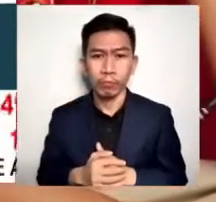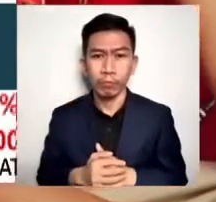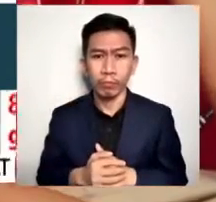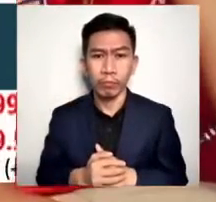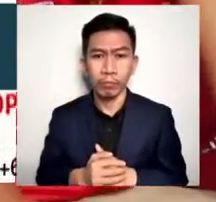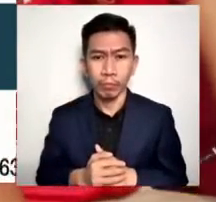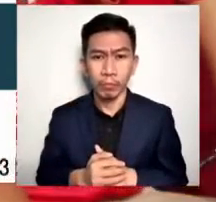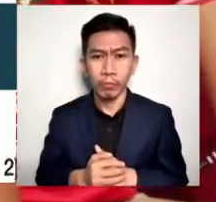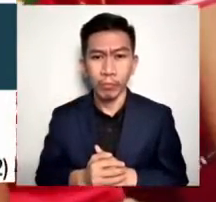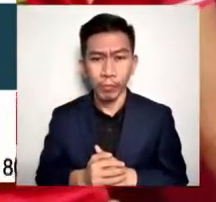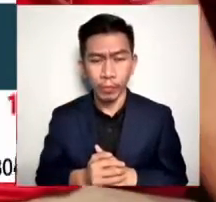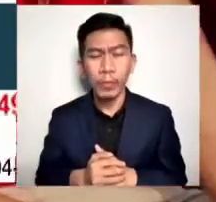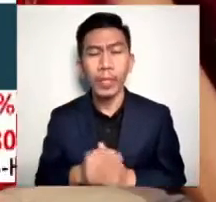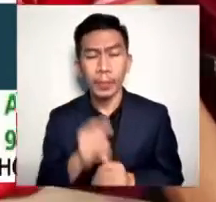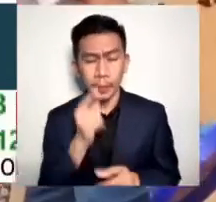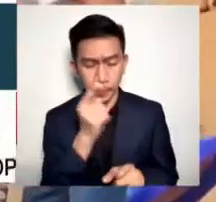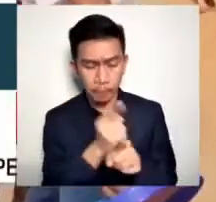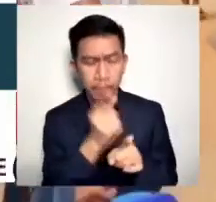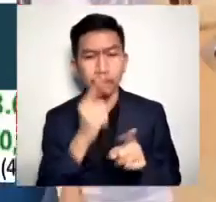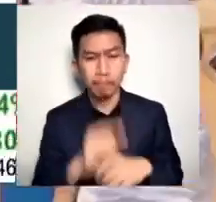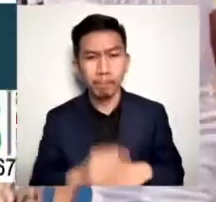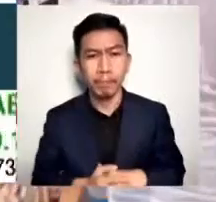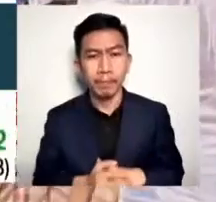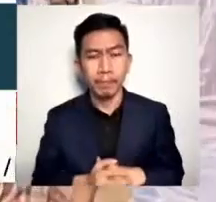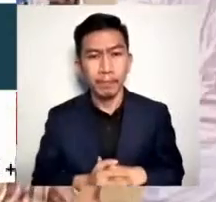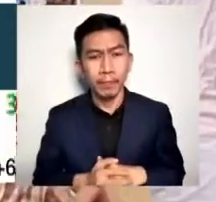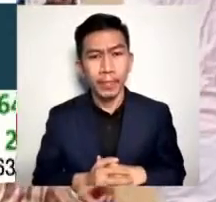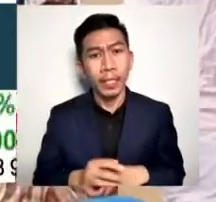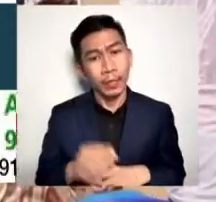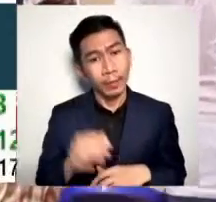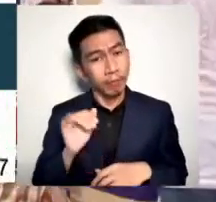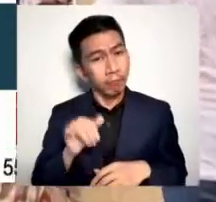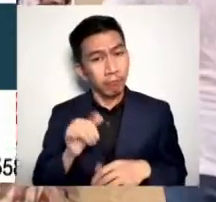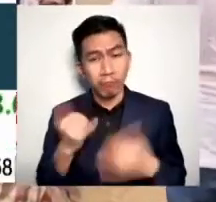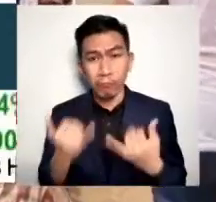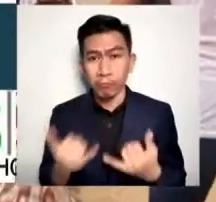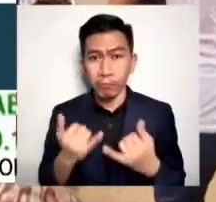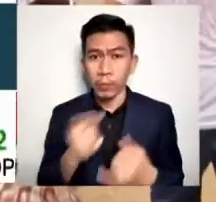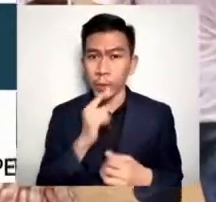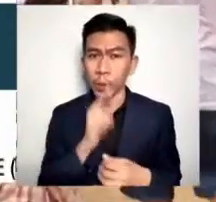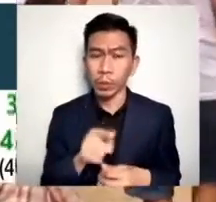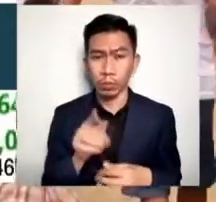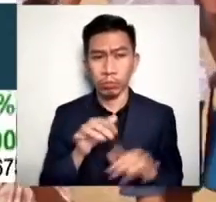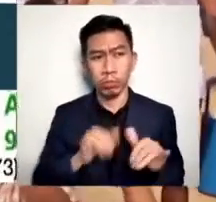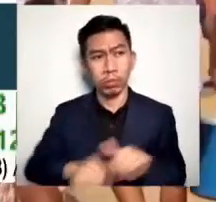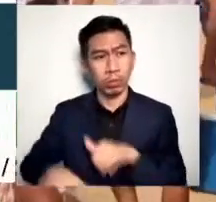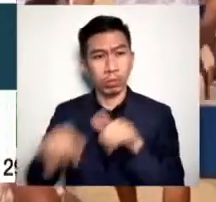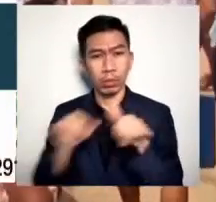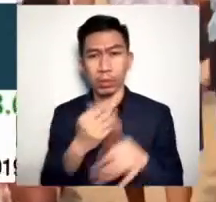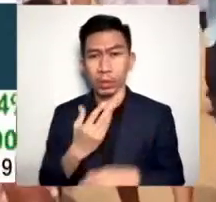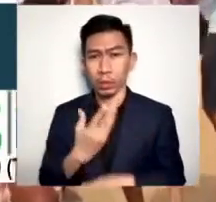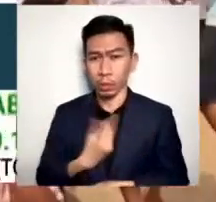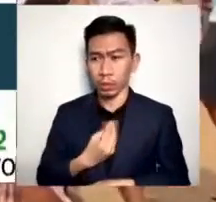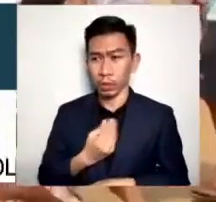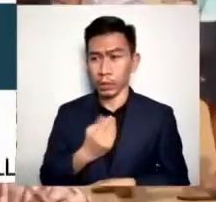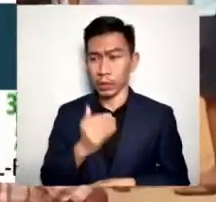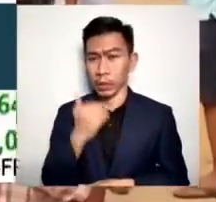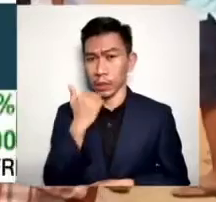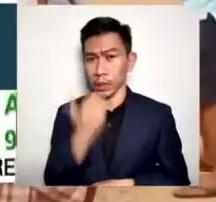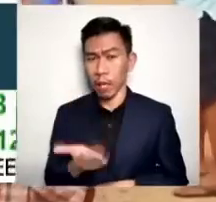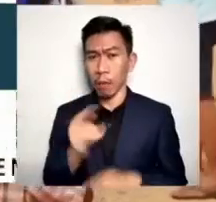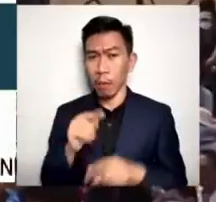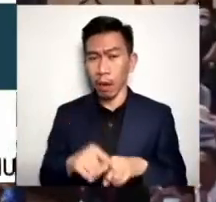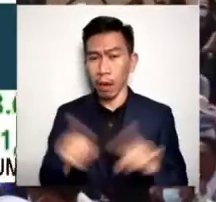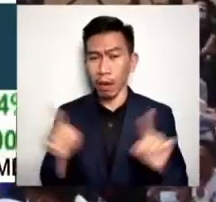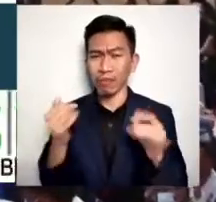That's right. I think it's safe to say that everybody is fearful of losing their lives, without a doubt. But what we